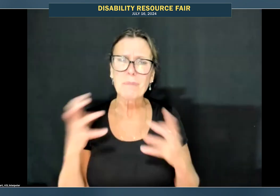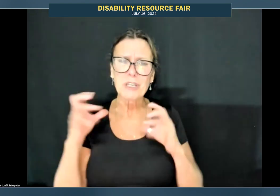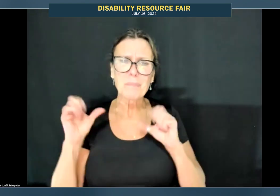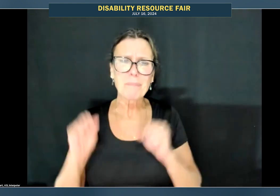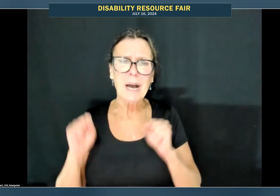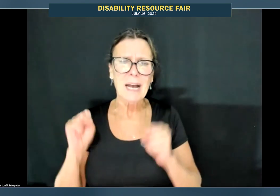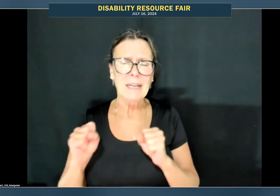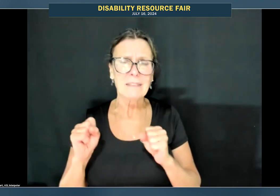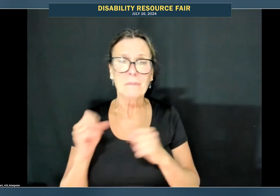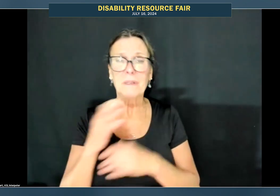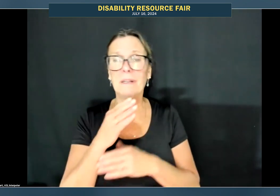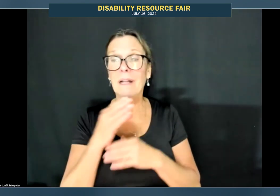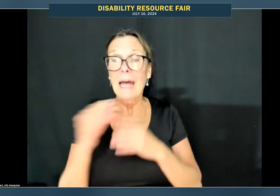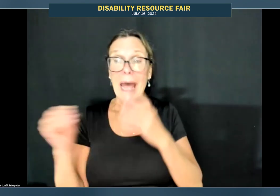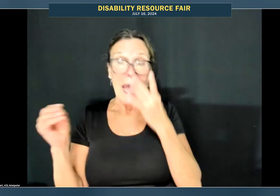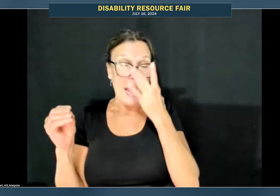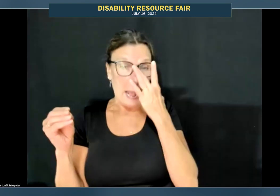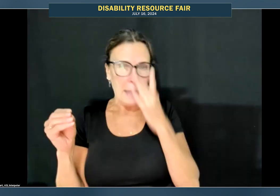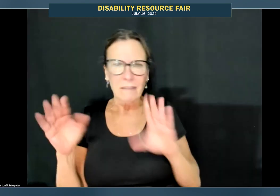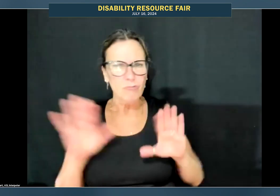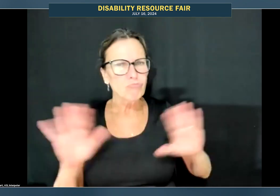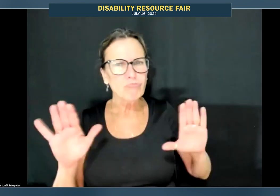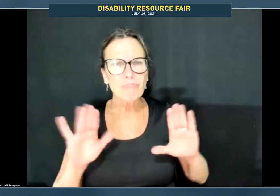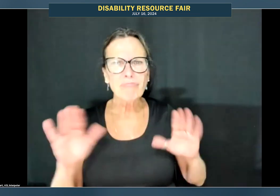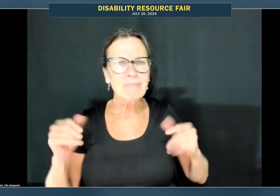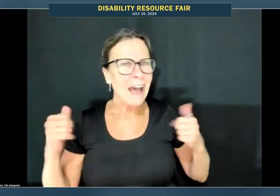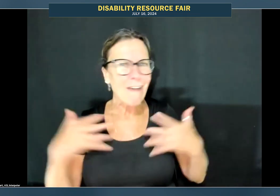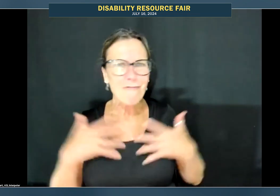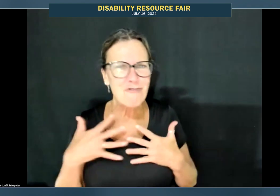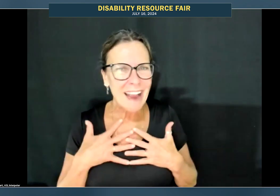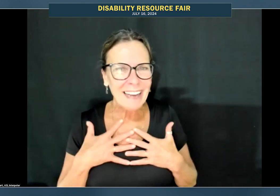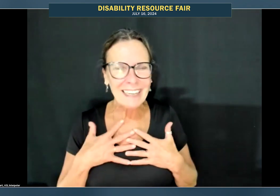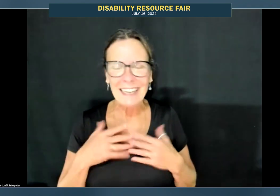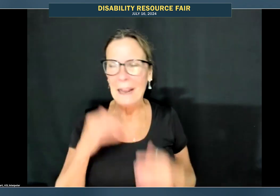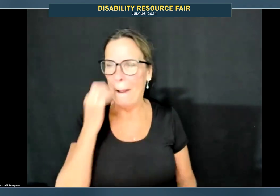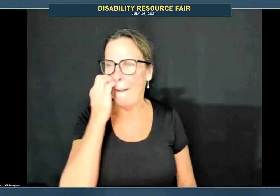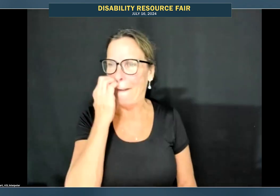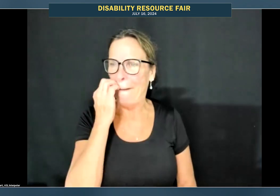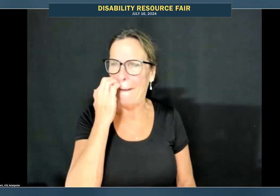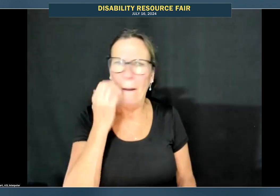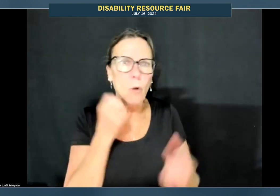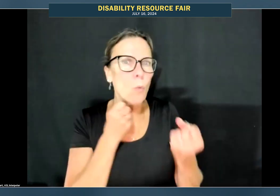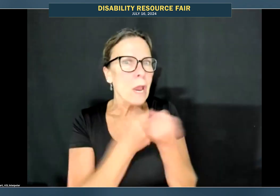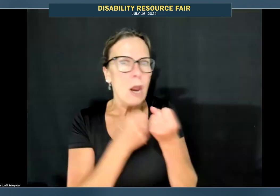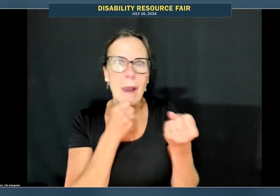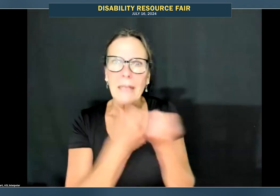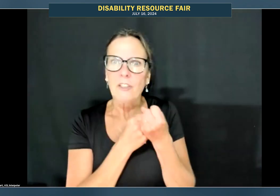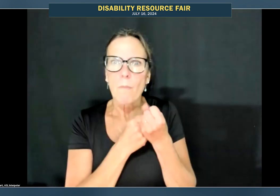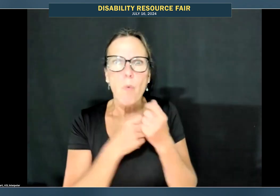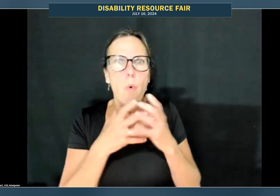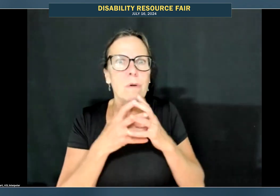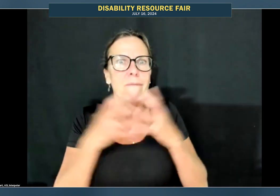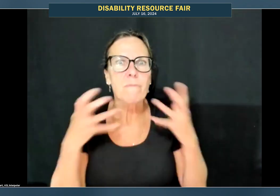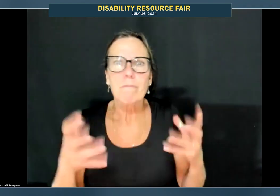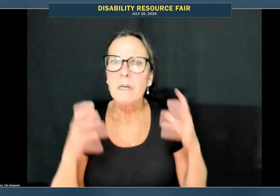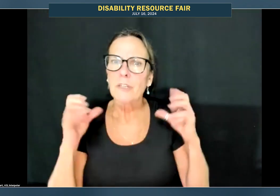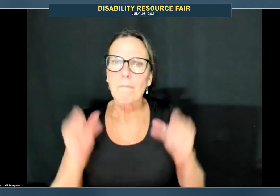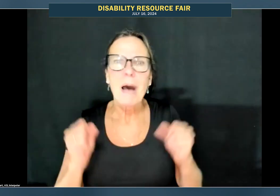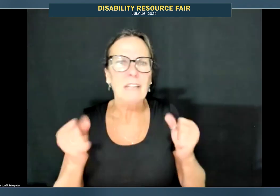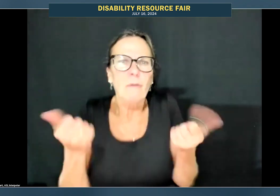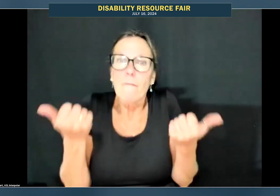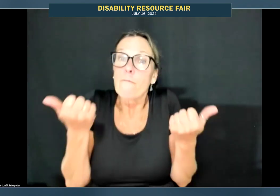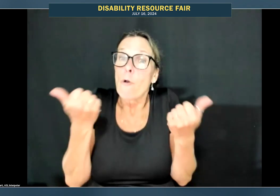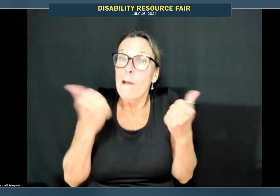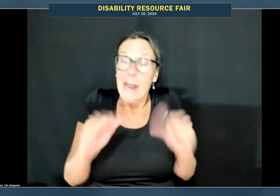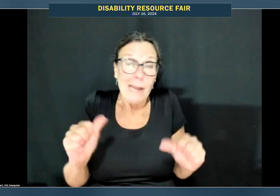as not frightening as possible, I guess. I mean, we're as supportive as we can possibly be to everybody that comes in to try